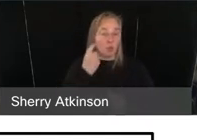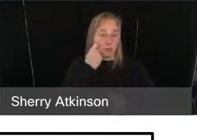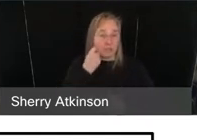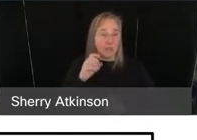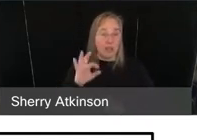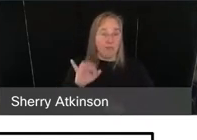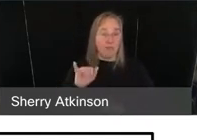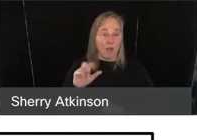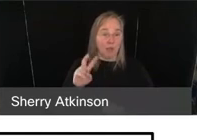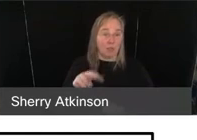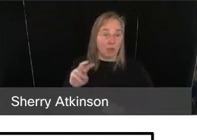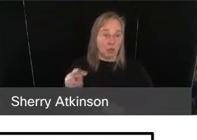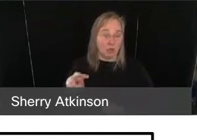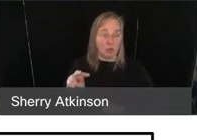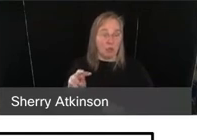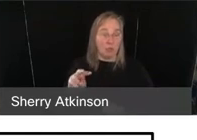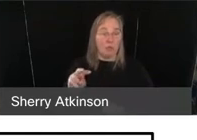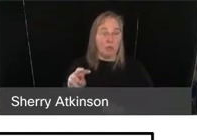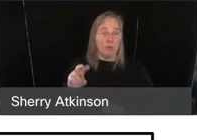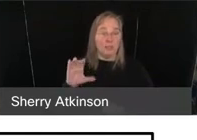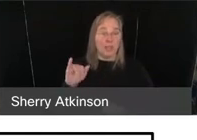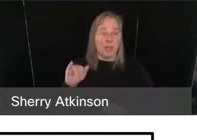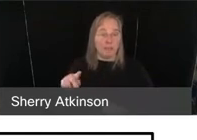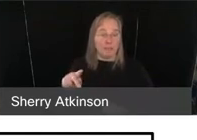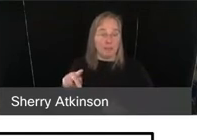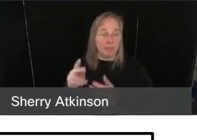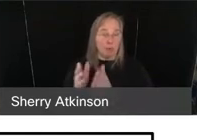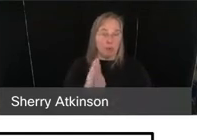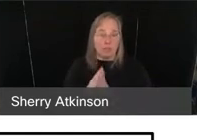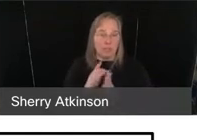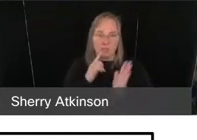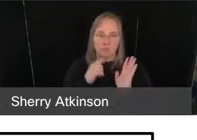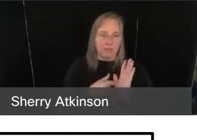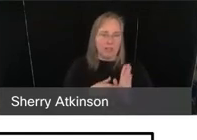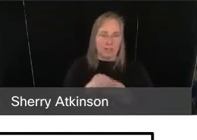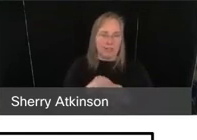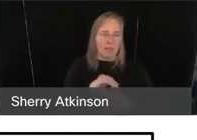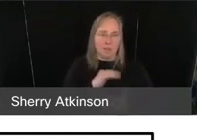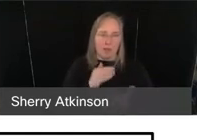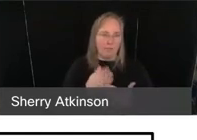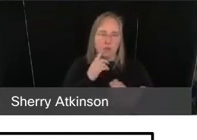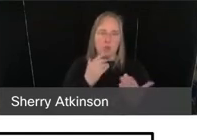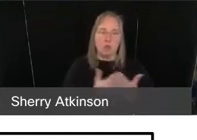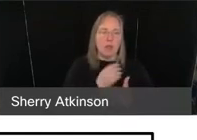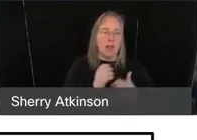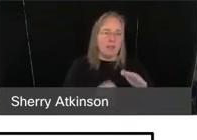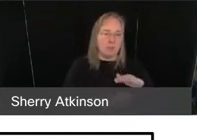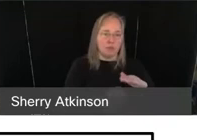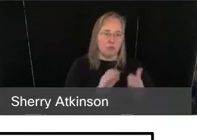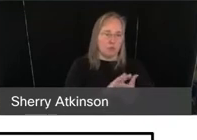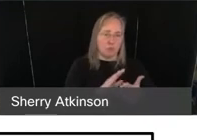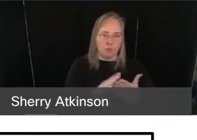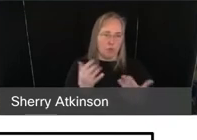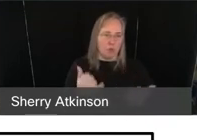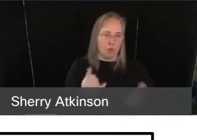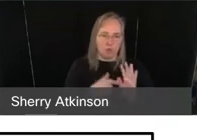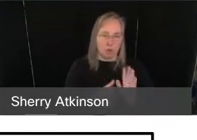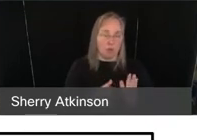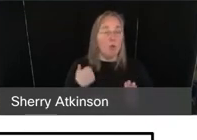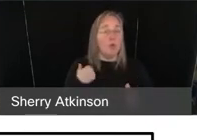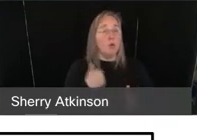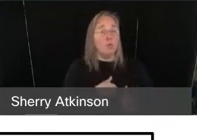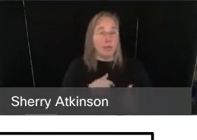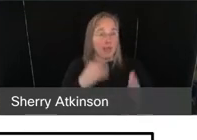FY22 CIP request is reflected in the amount for the new elementary school that we're currently showing. So we expect to have